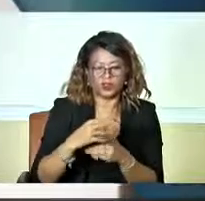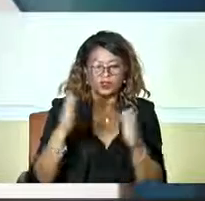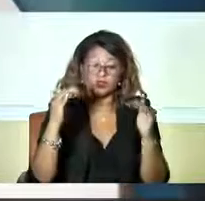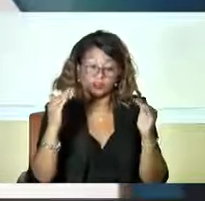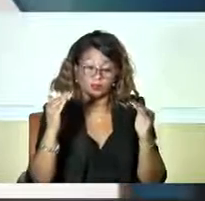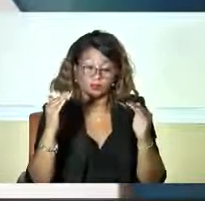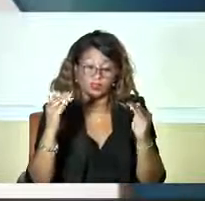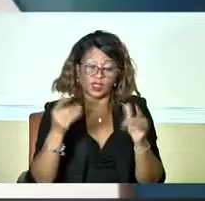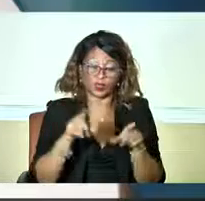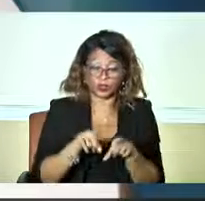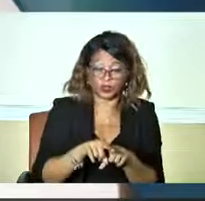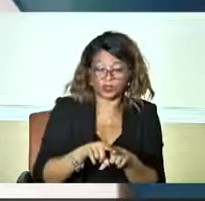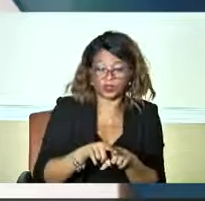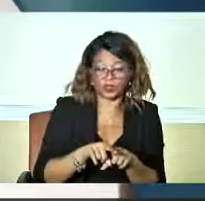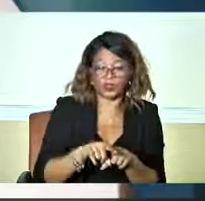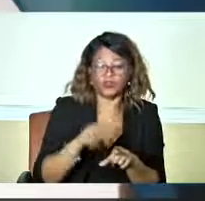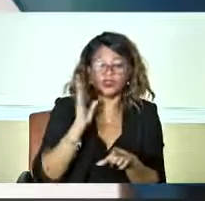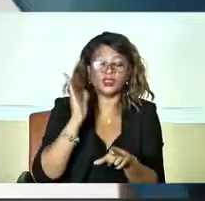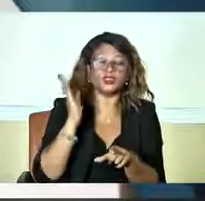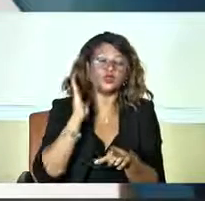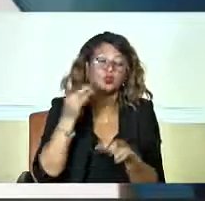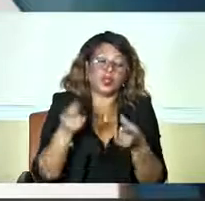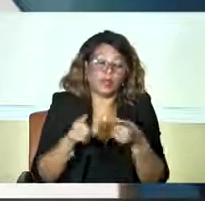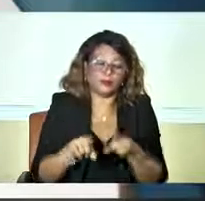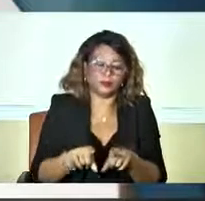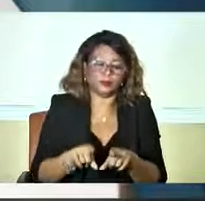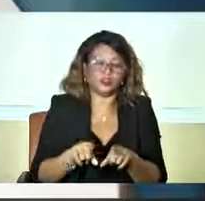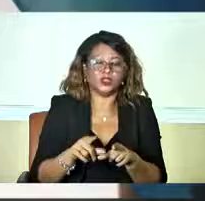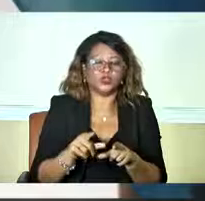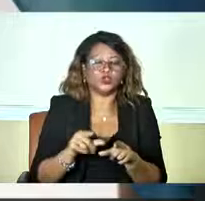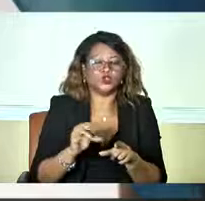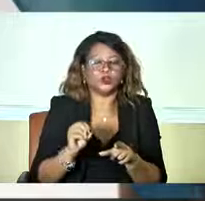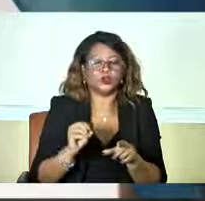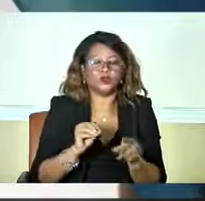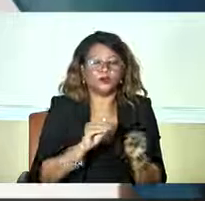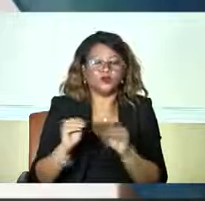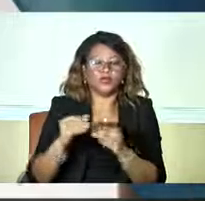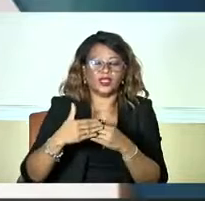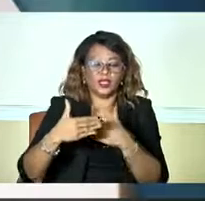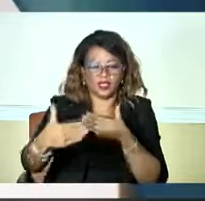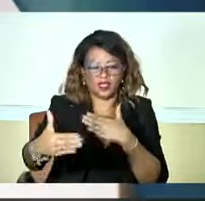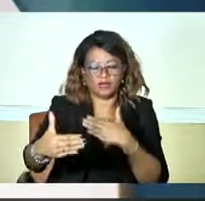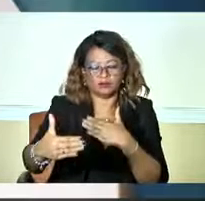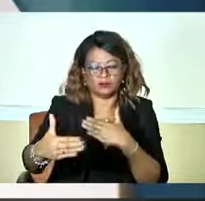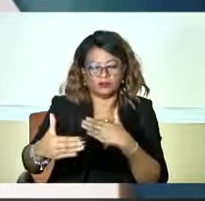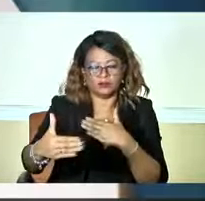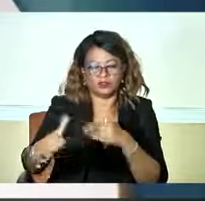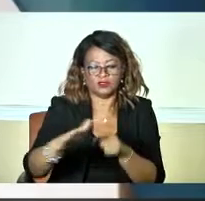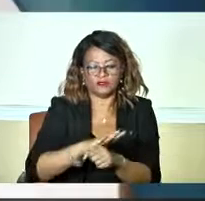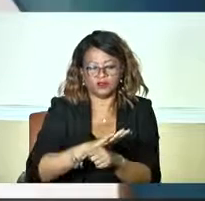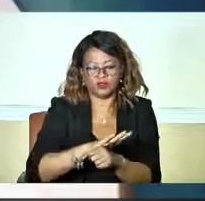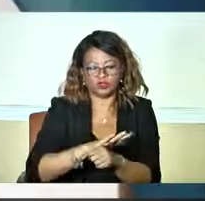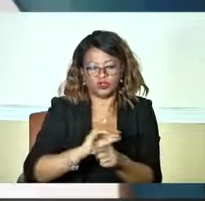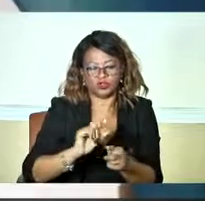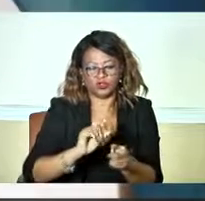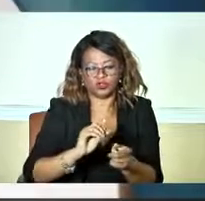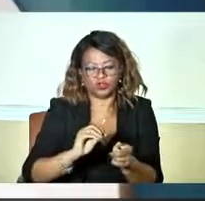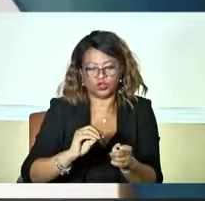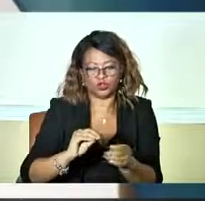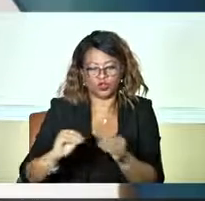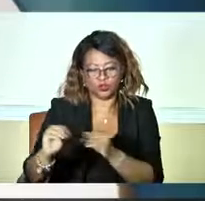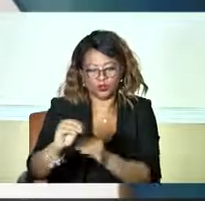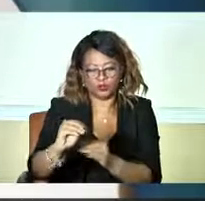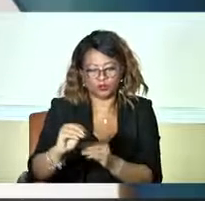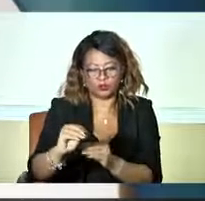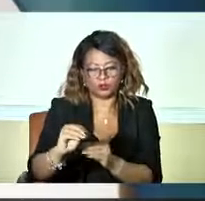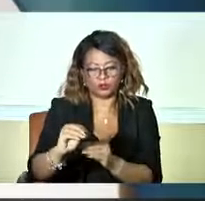anticipated, agreed that this would happen, and so we are moving ahead with respect to the full turnover. And so at